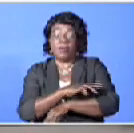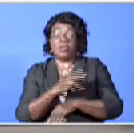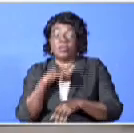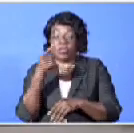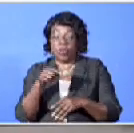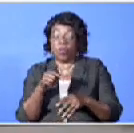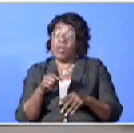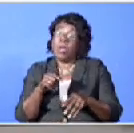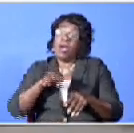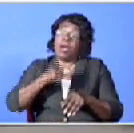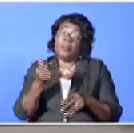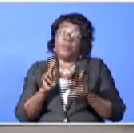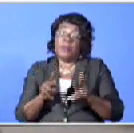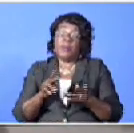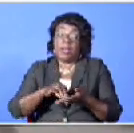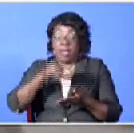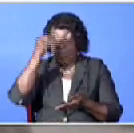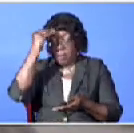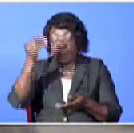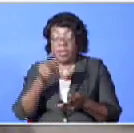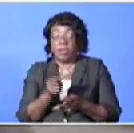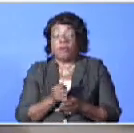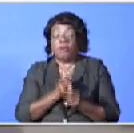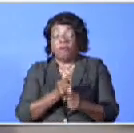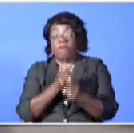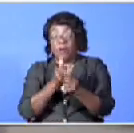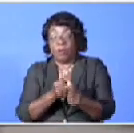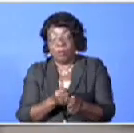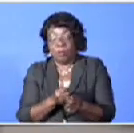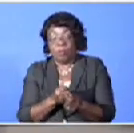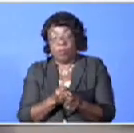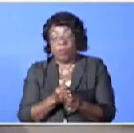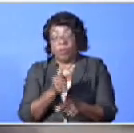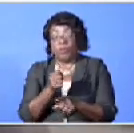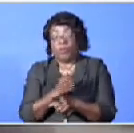interaction with some of the victims who have died.